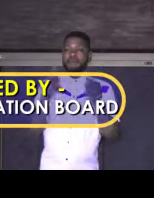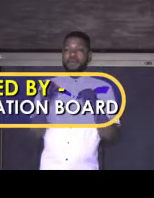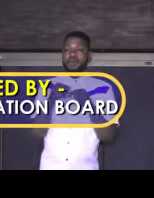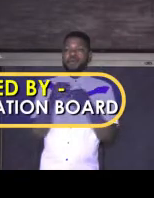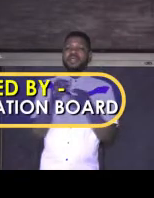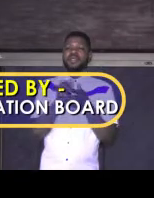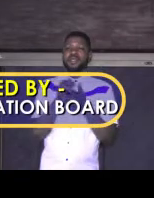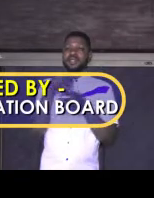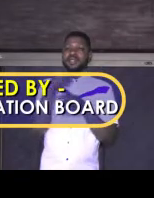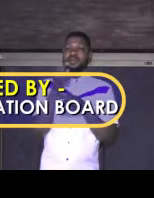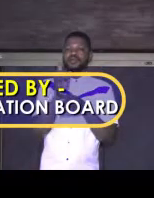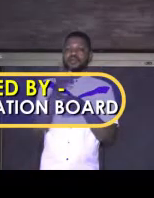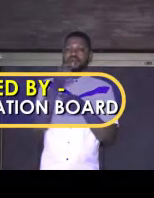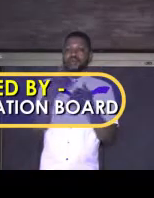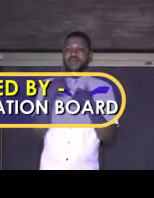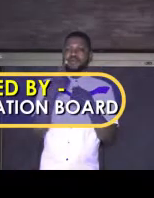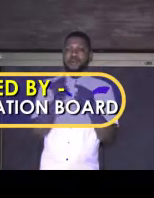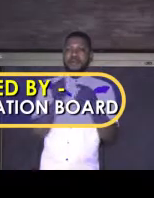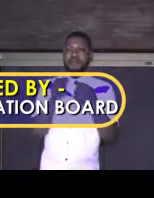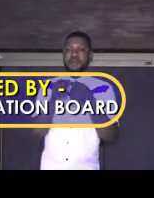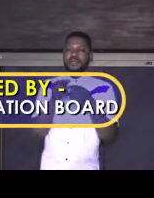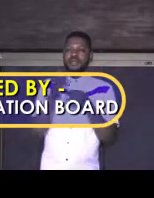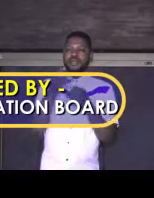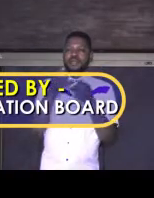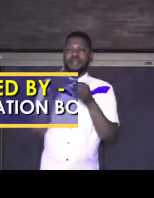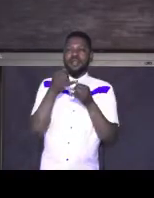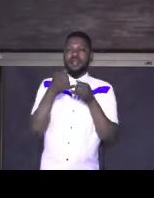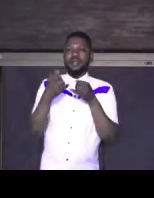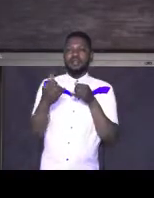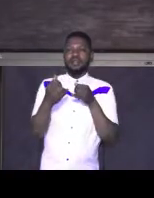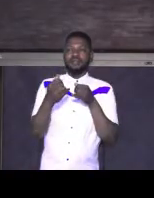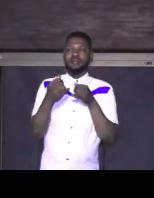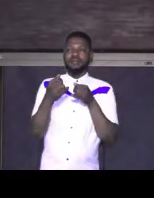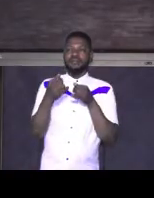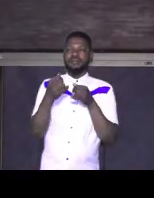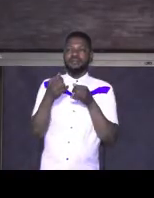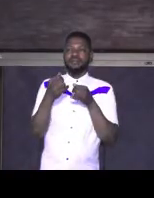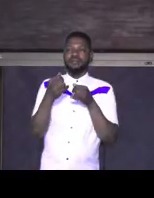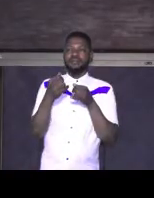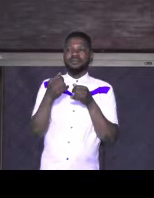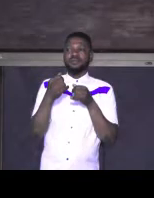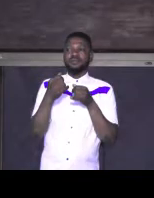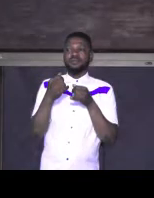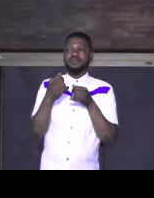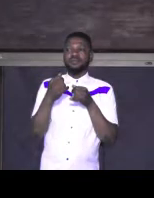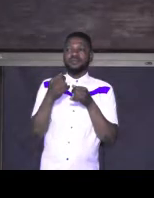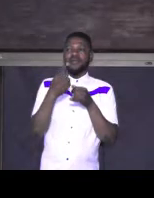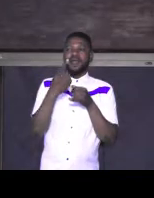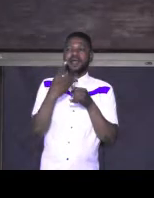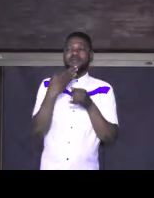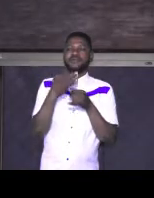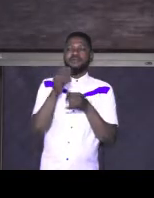tells you where you have the perpendicular length. Now we can write out the formula.